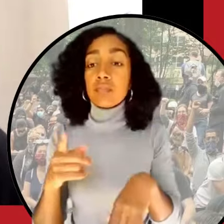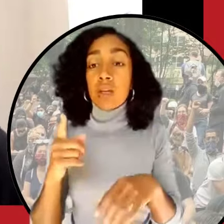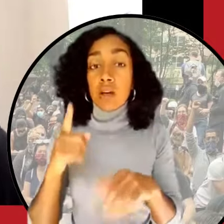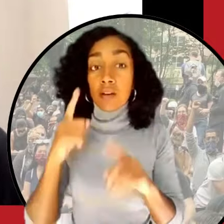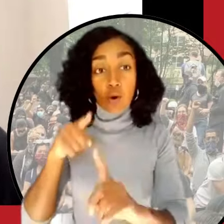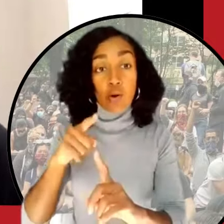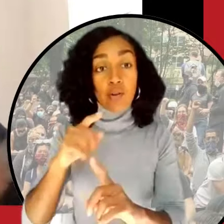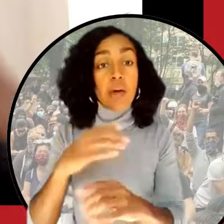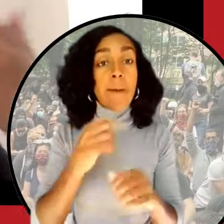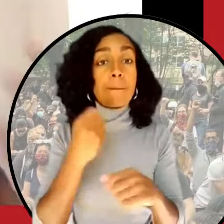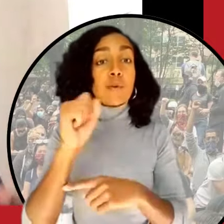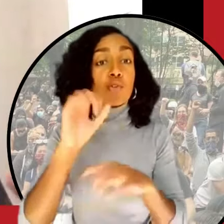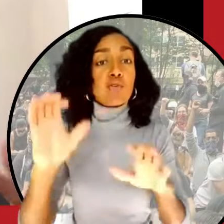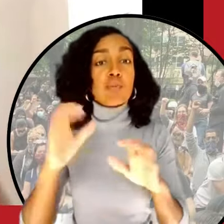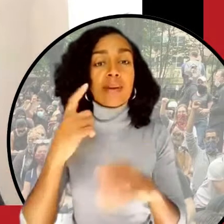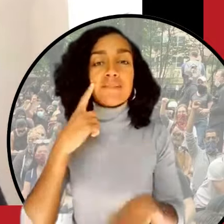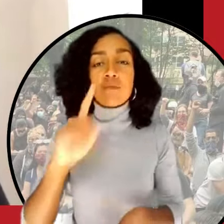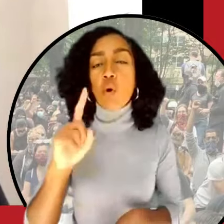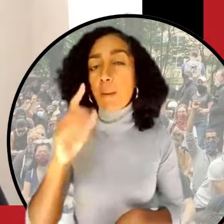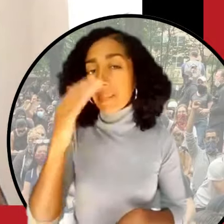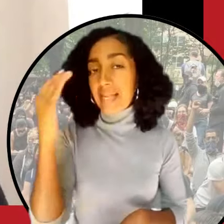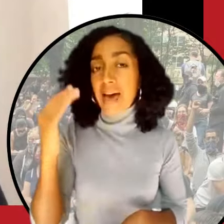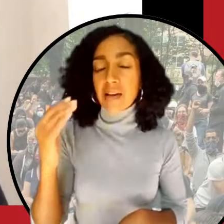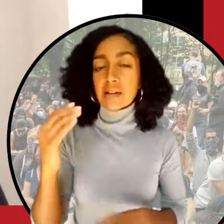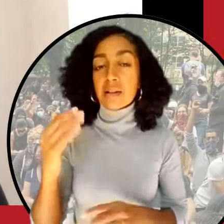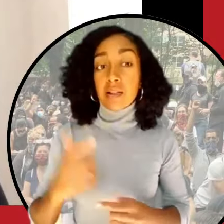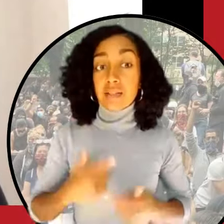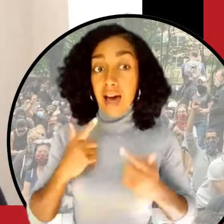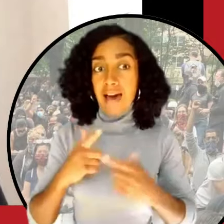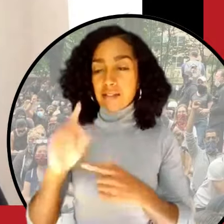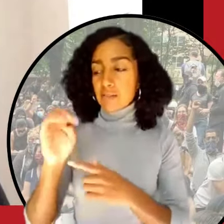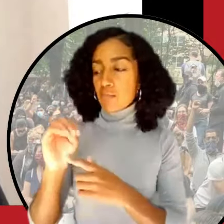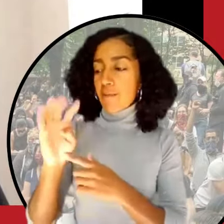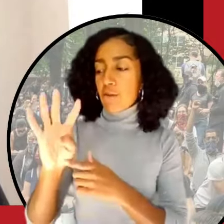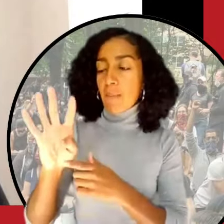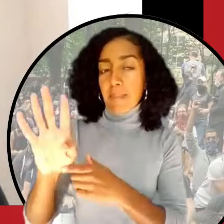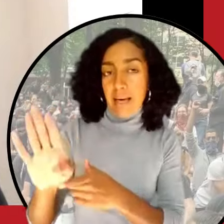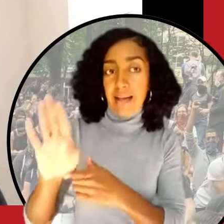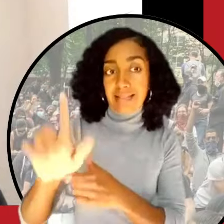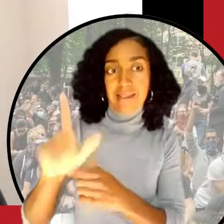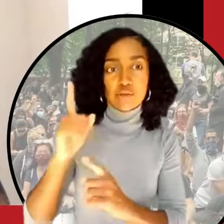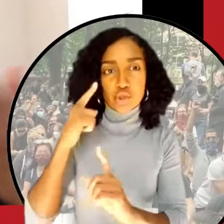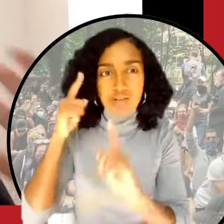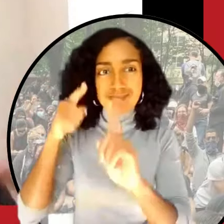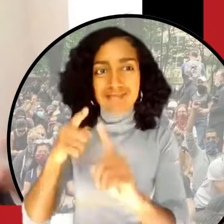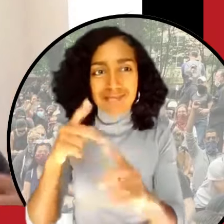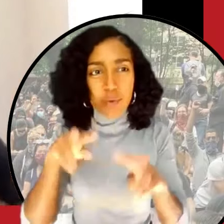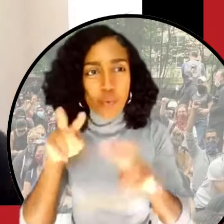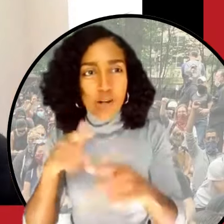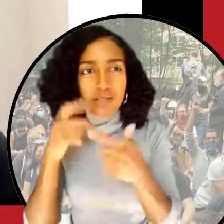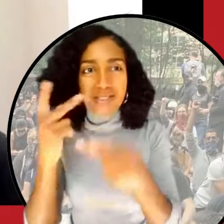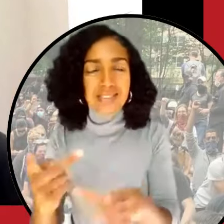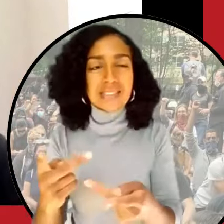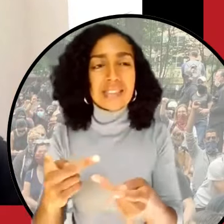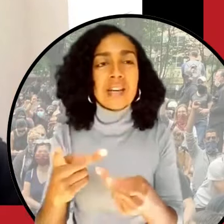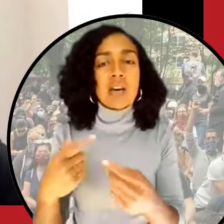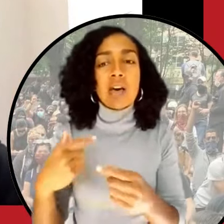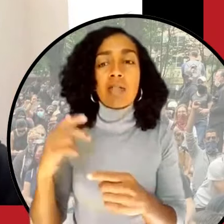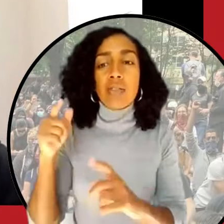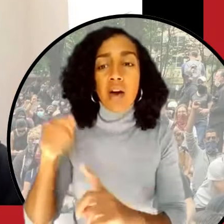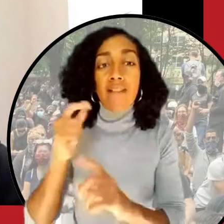see, right? Like, you've already seen that we are relaunching the Vision for Black Lives, the 2.0 version. More of it is coming